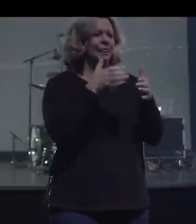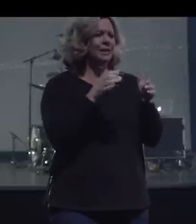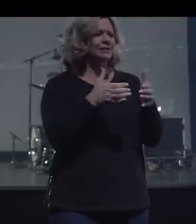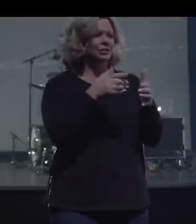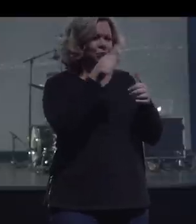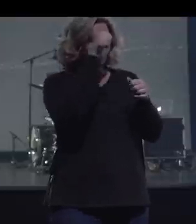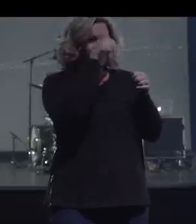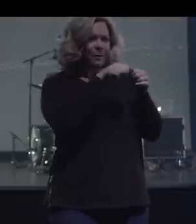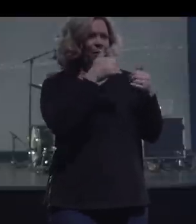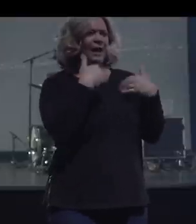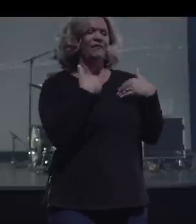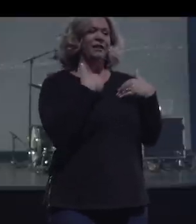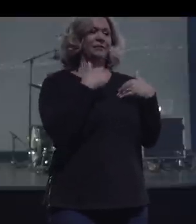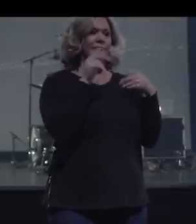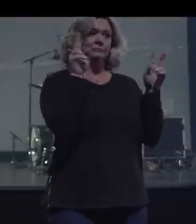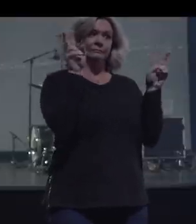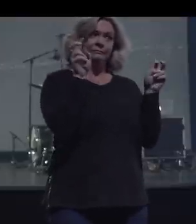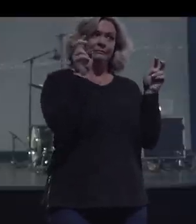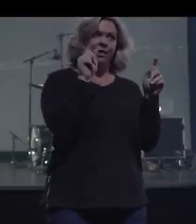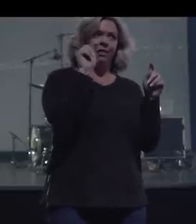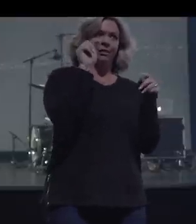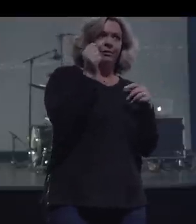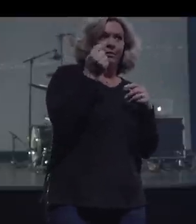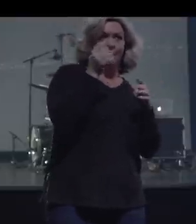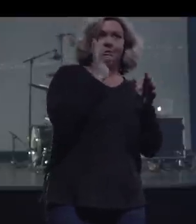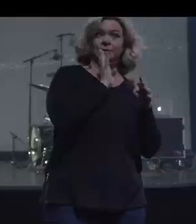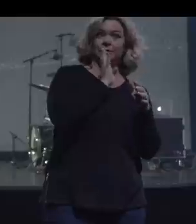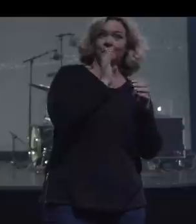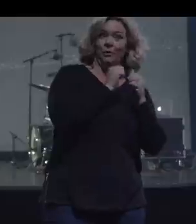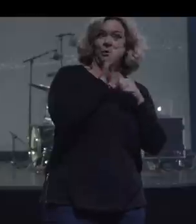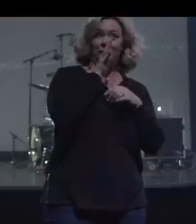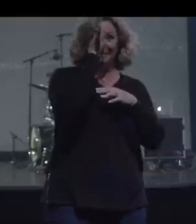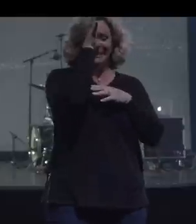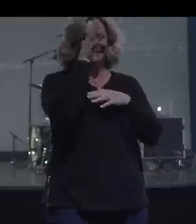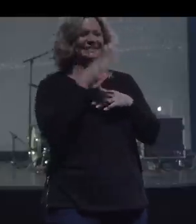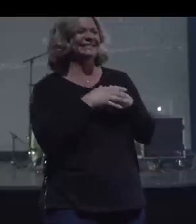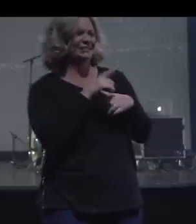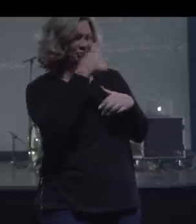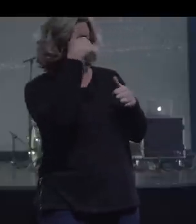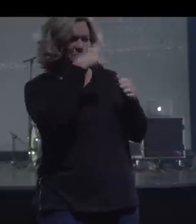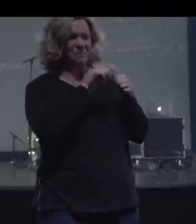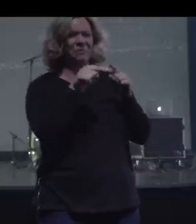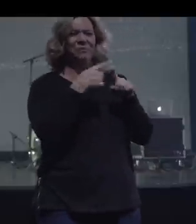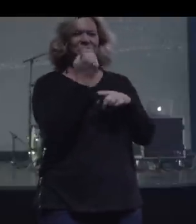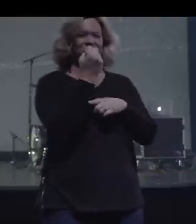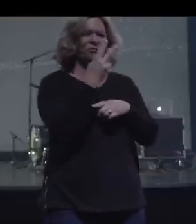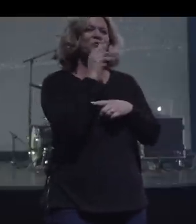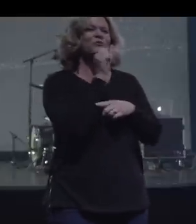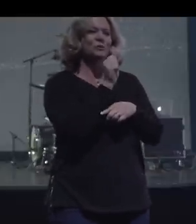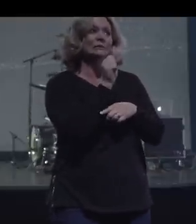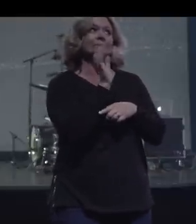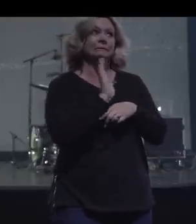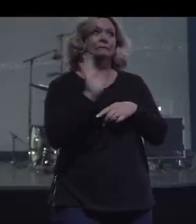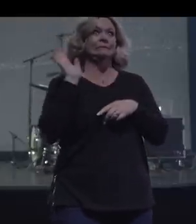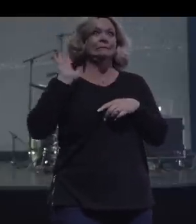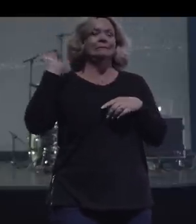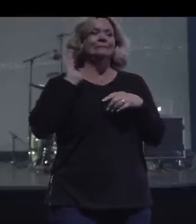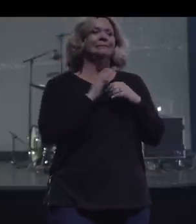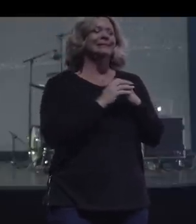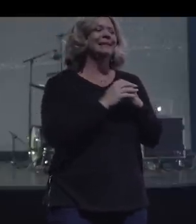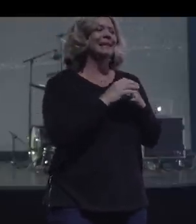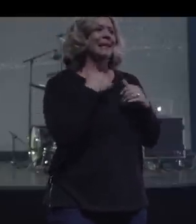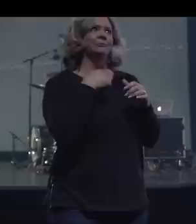having the talk with your mom or dad? You remember this? I remember it when I was 12 years old, and it's been well over 30 years, and I'm